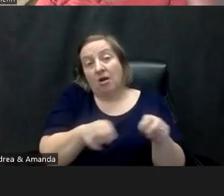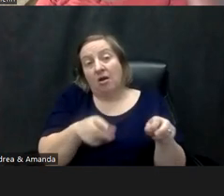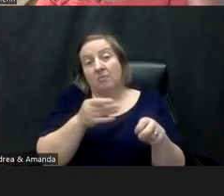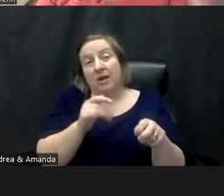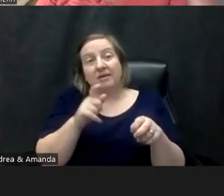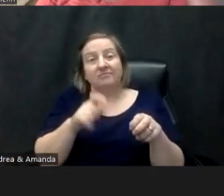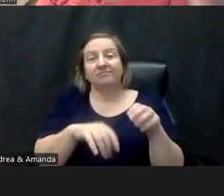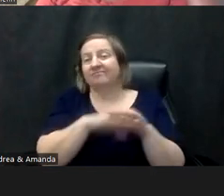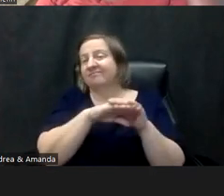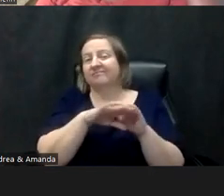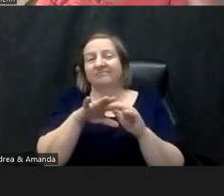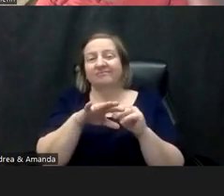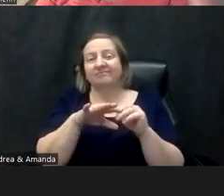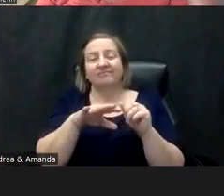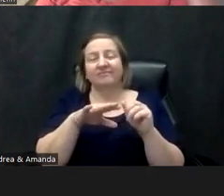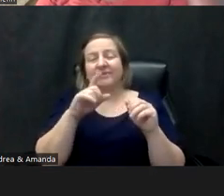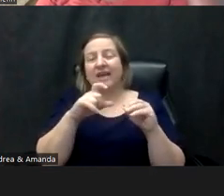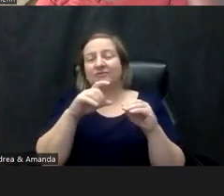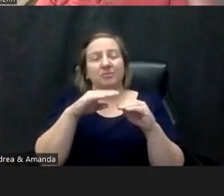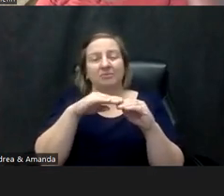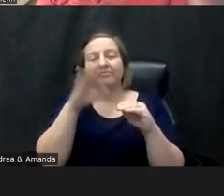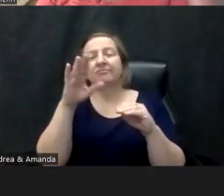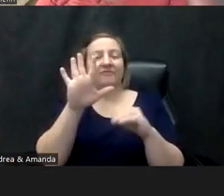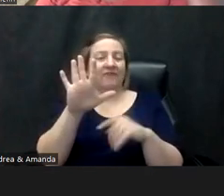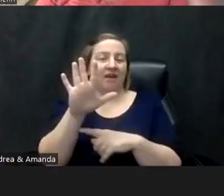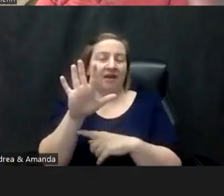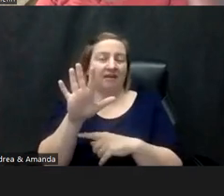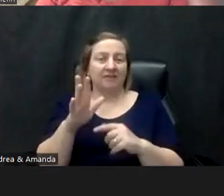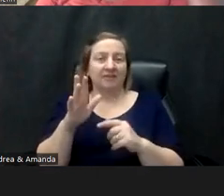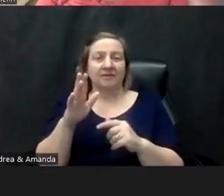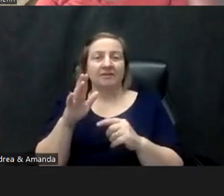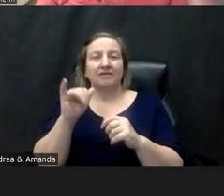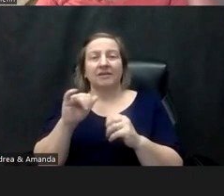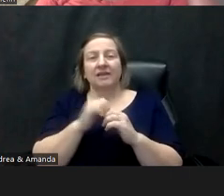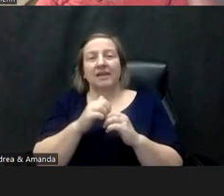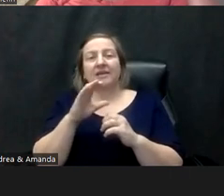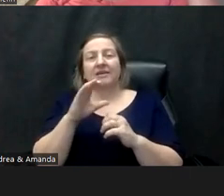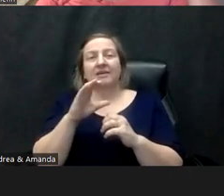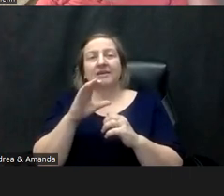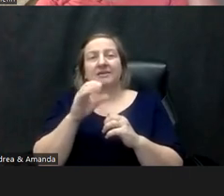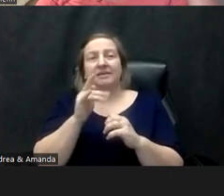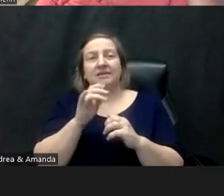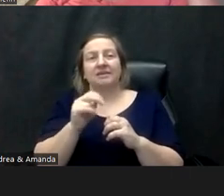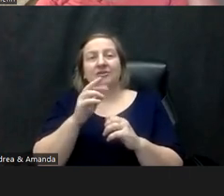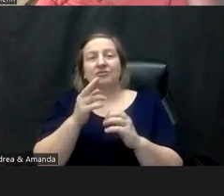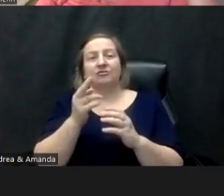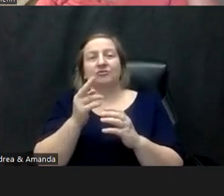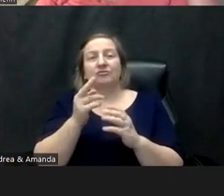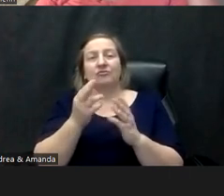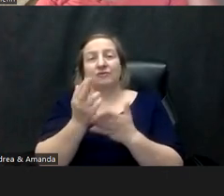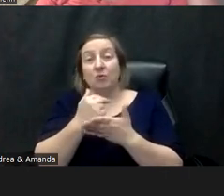than five. And you know, currently that's how the Citizen Review Committee is allowed to function. They have never, ever done it. They never ended up